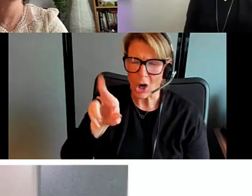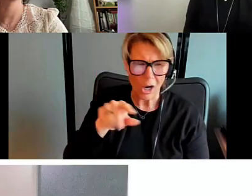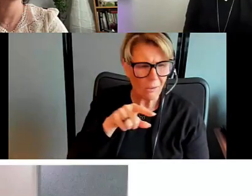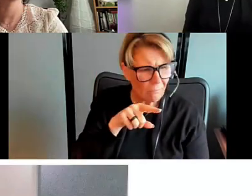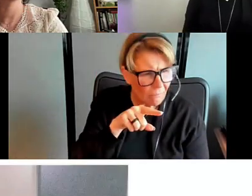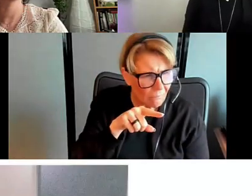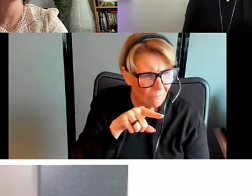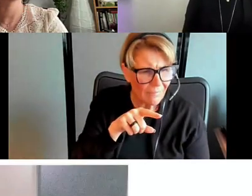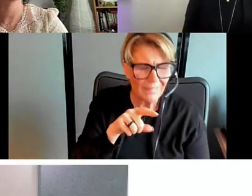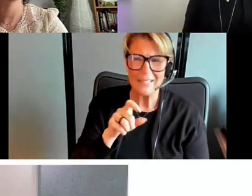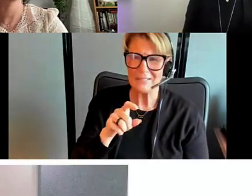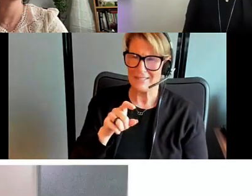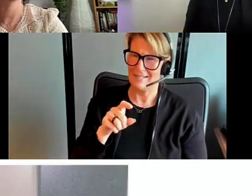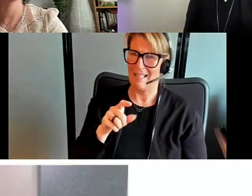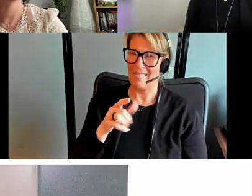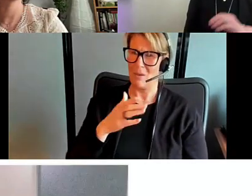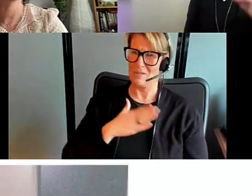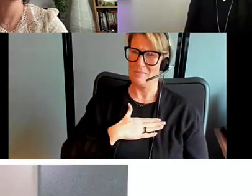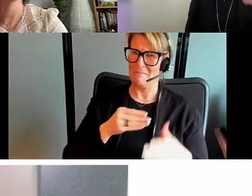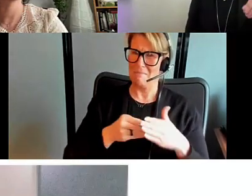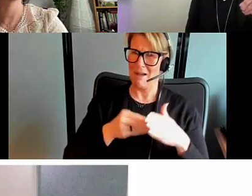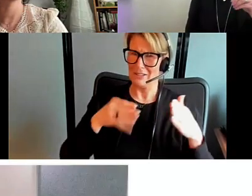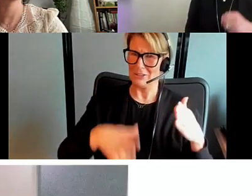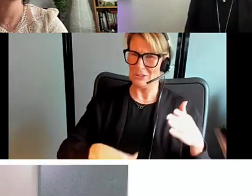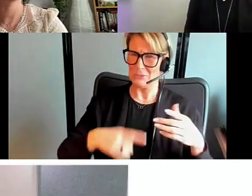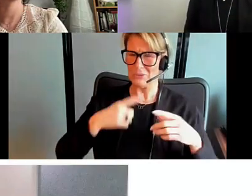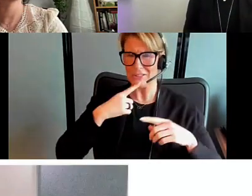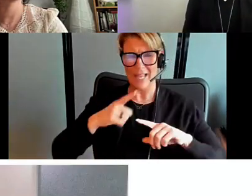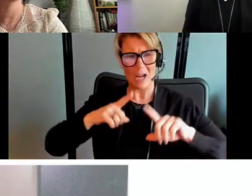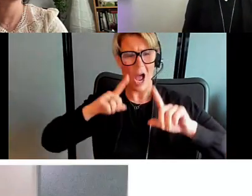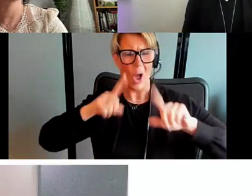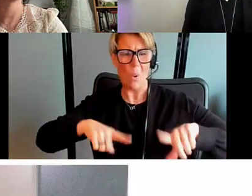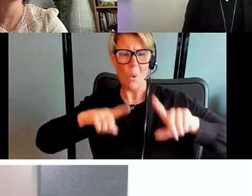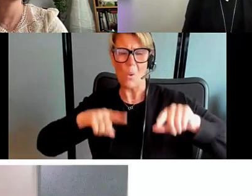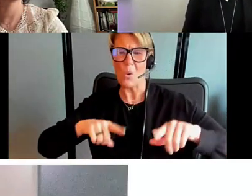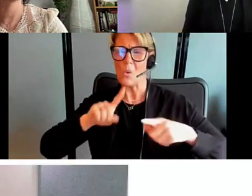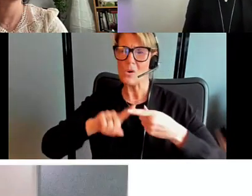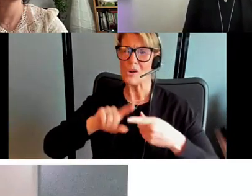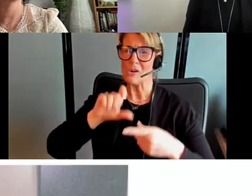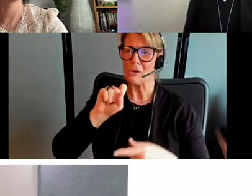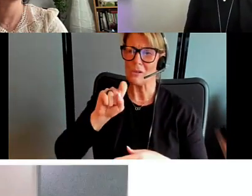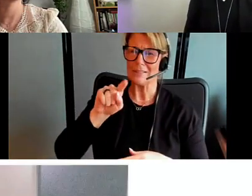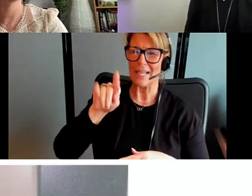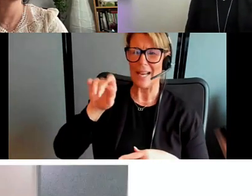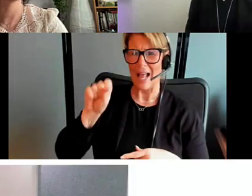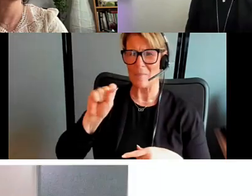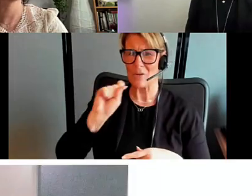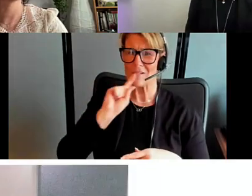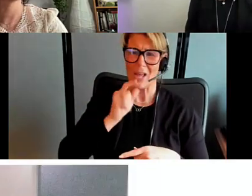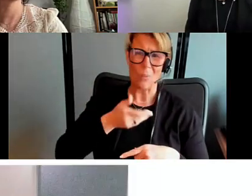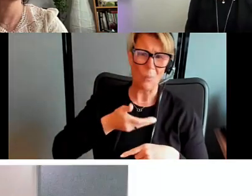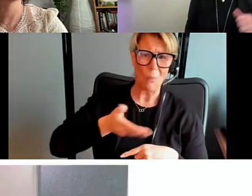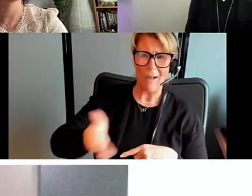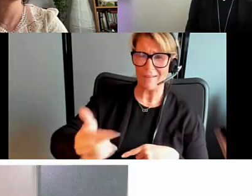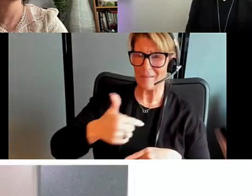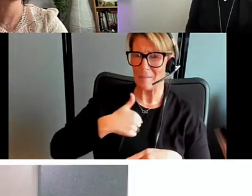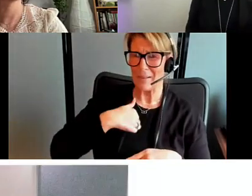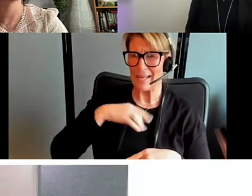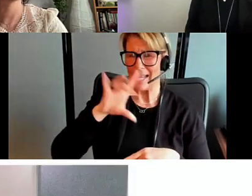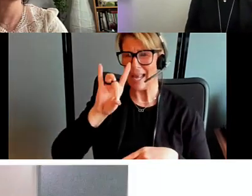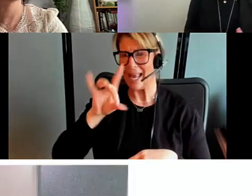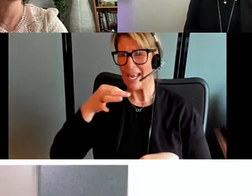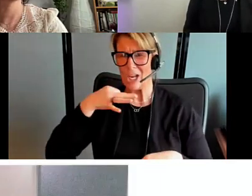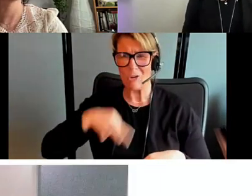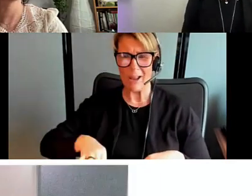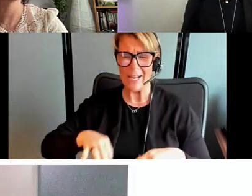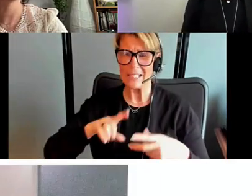"I really enjoy going to school here at St. Albert's Learning Center. We're tagged. They're so welcoming. I got 8 credits from just doing a portfolio." Here she goes,